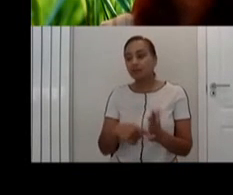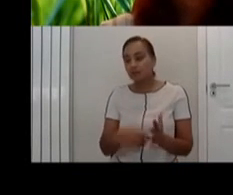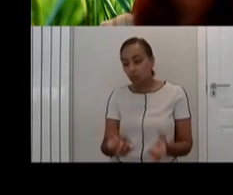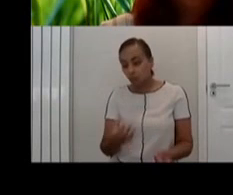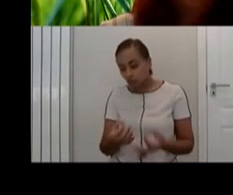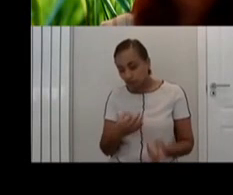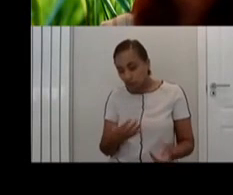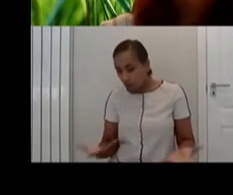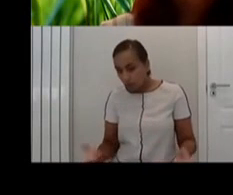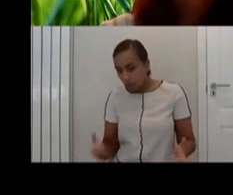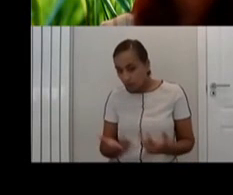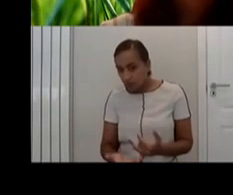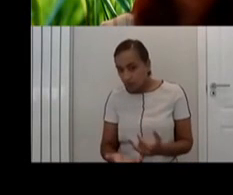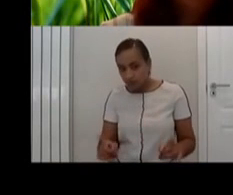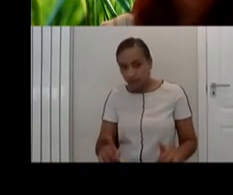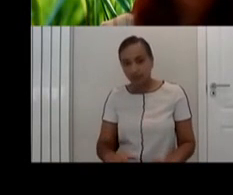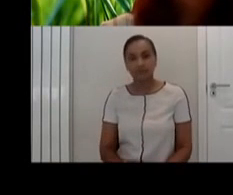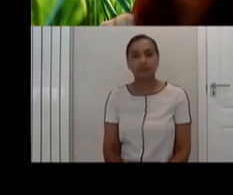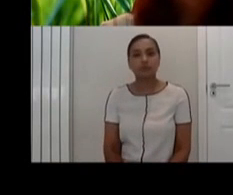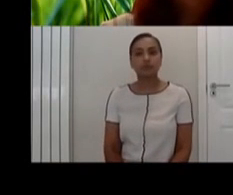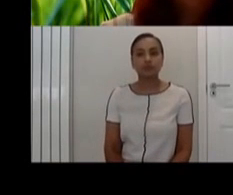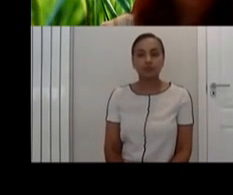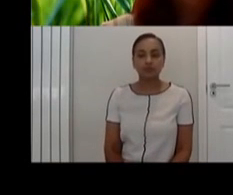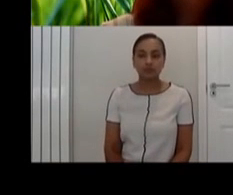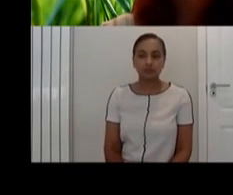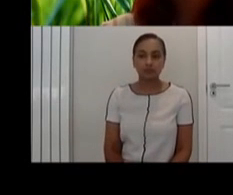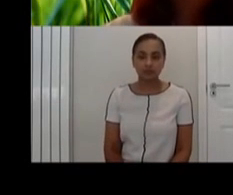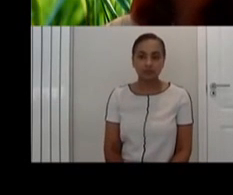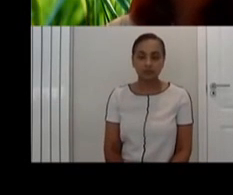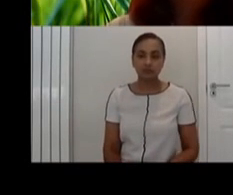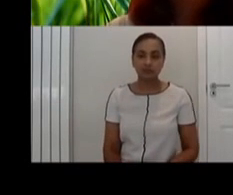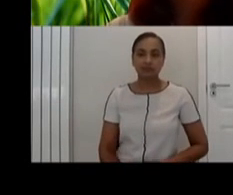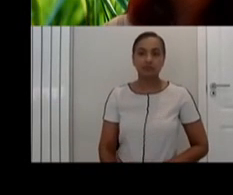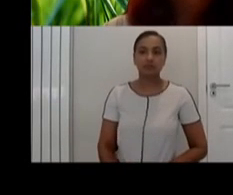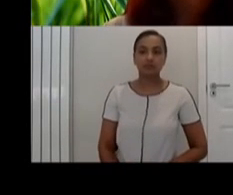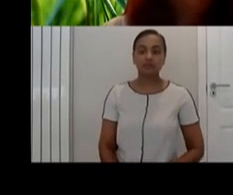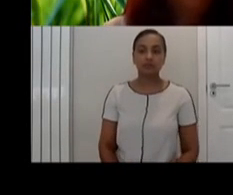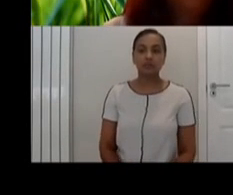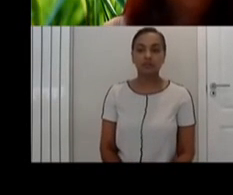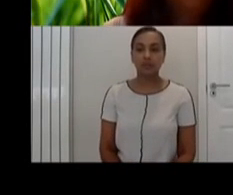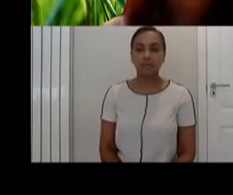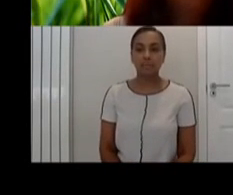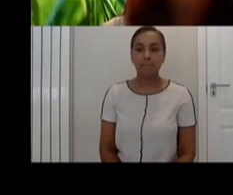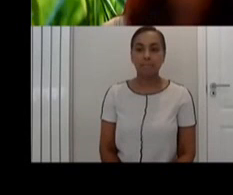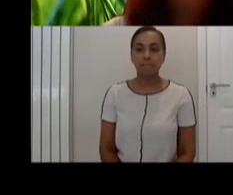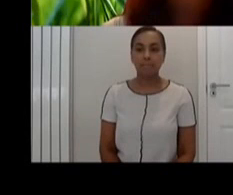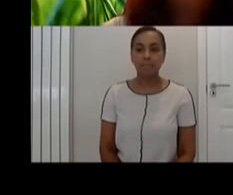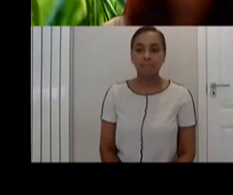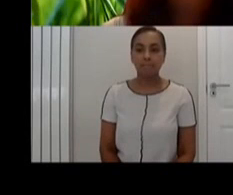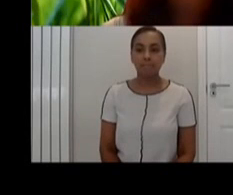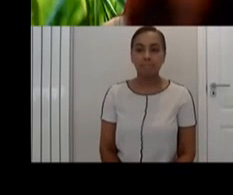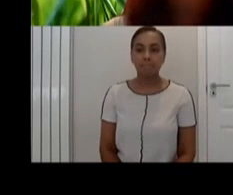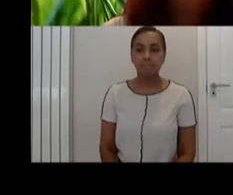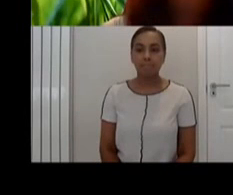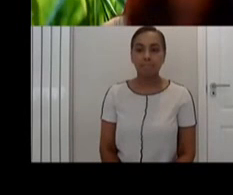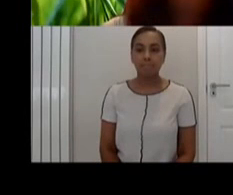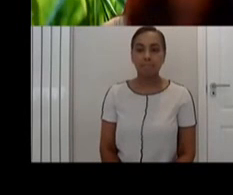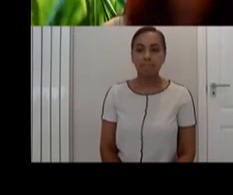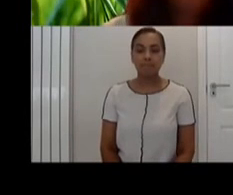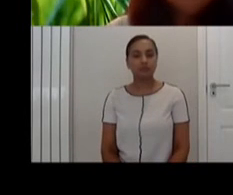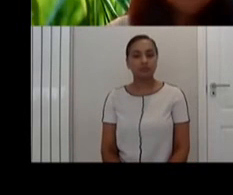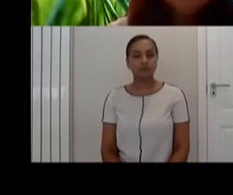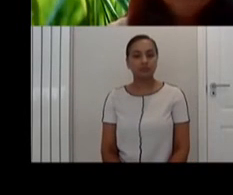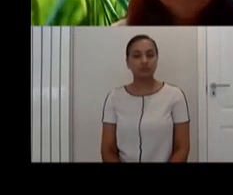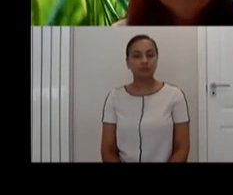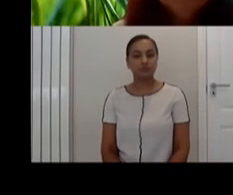Otherwise, I will start to close. So maybe I'll start to close this. Oh, Fazila, I just wanted